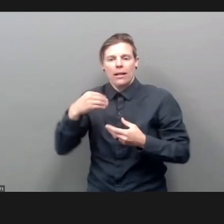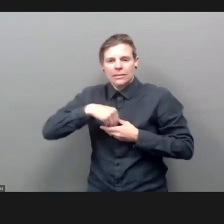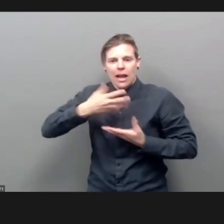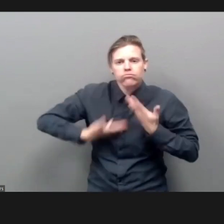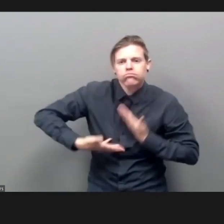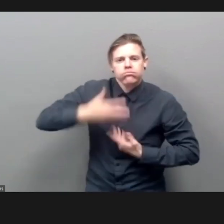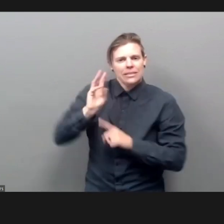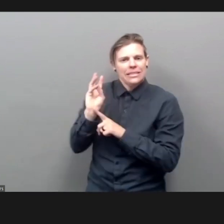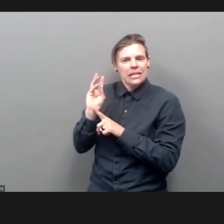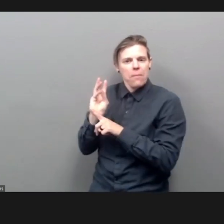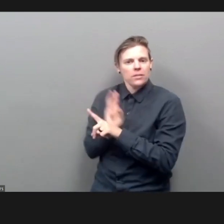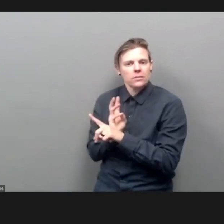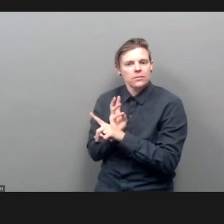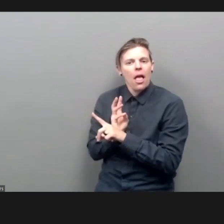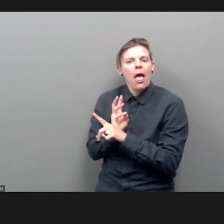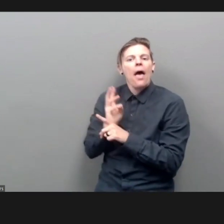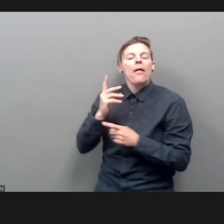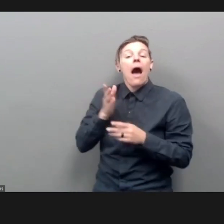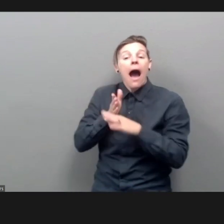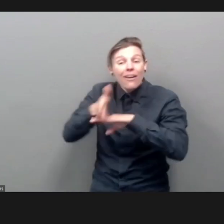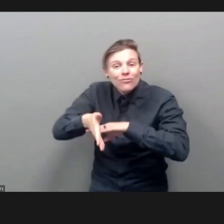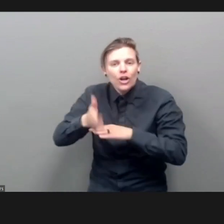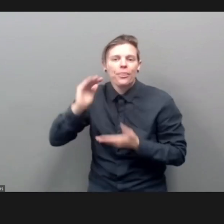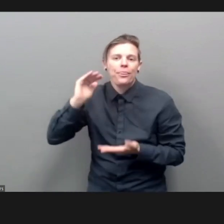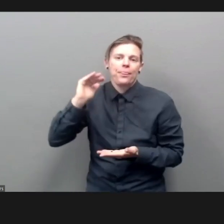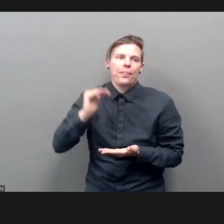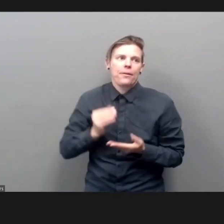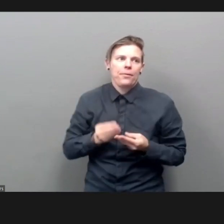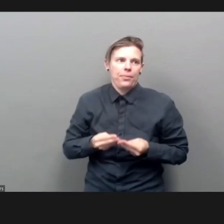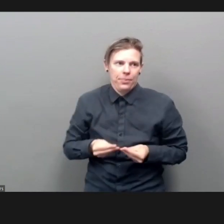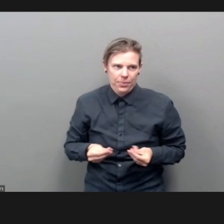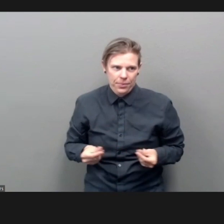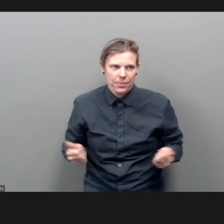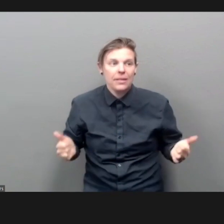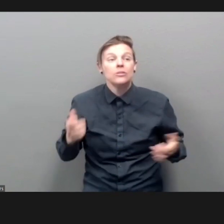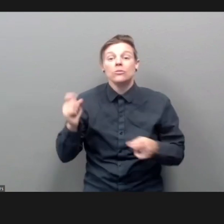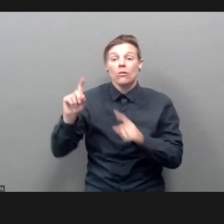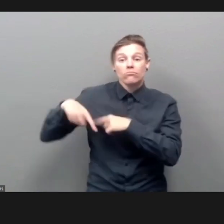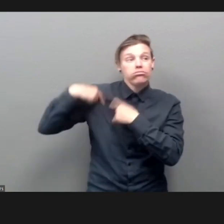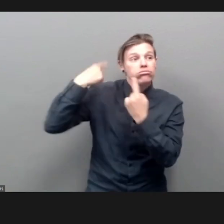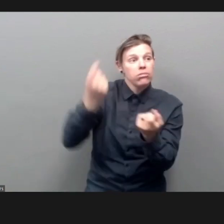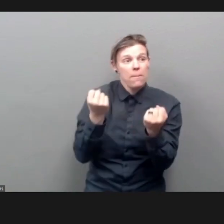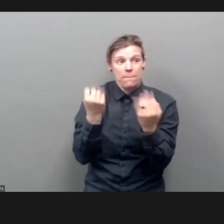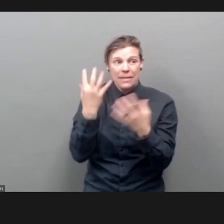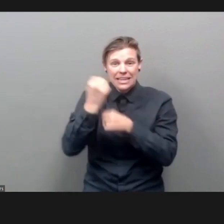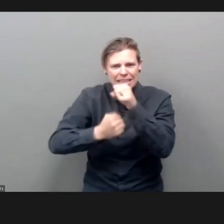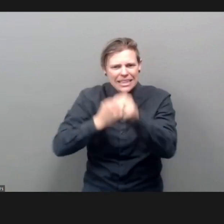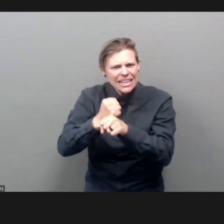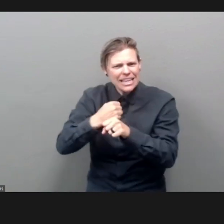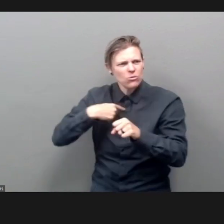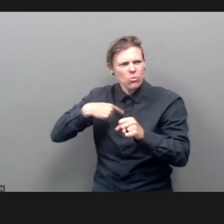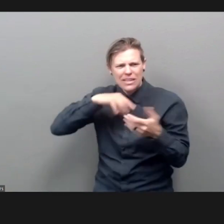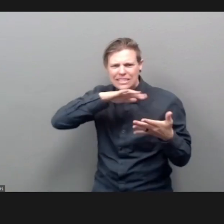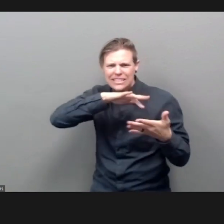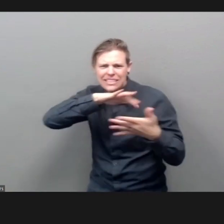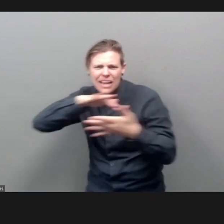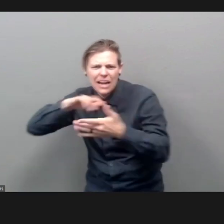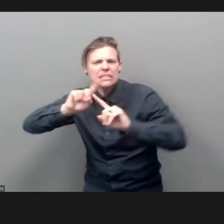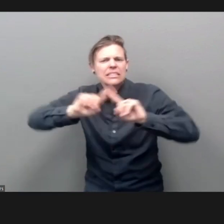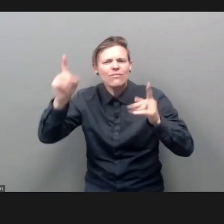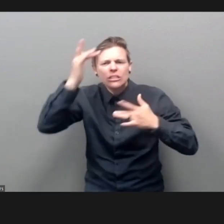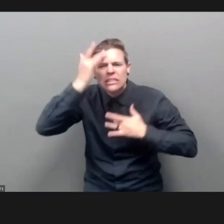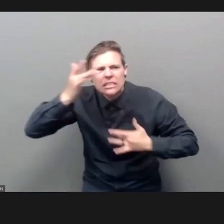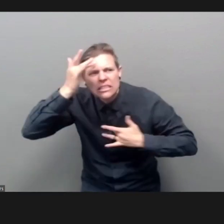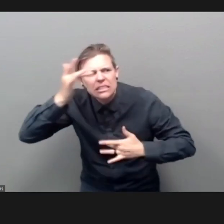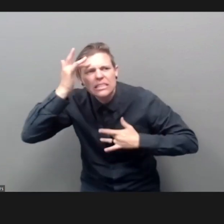information based on years of data for vaccines for viruses like flu, understanding many other